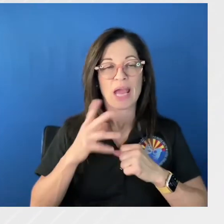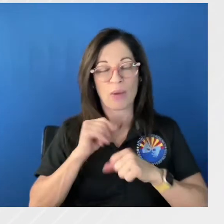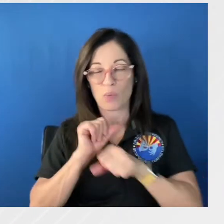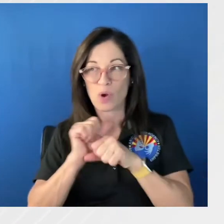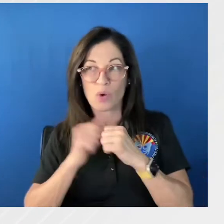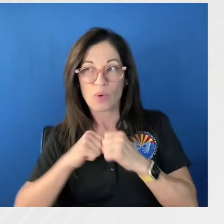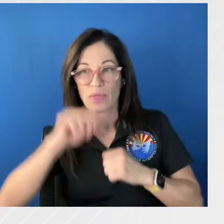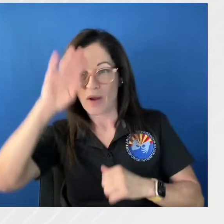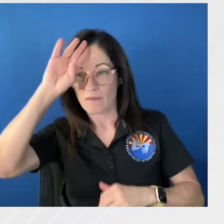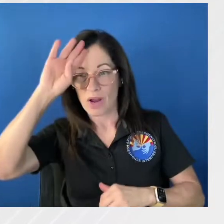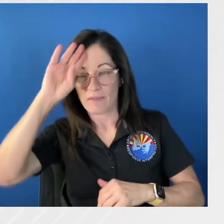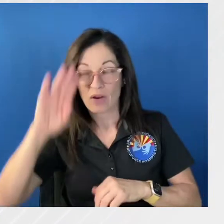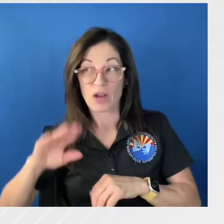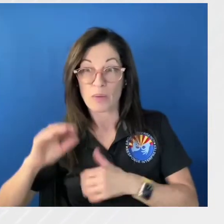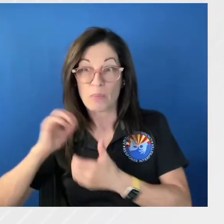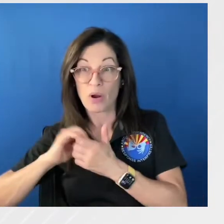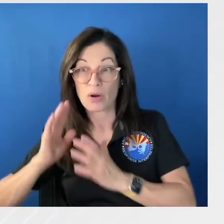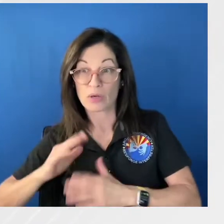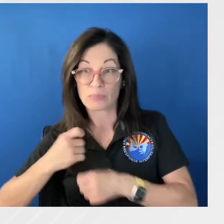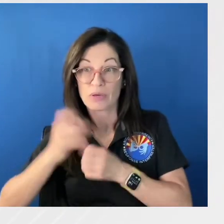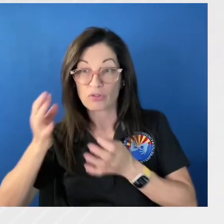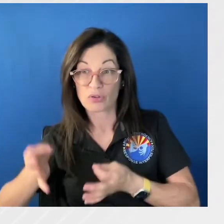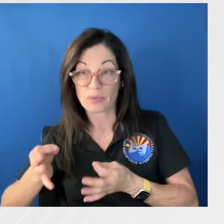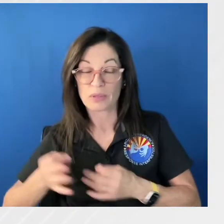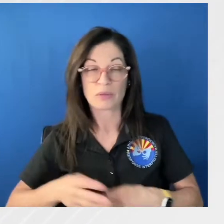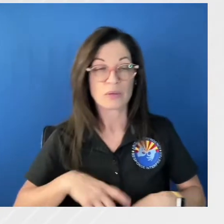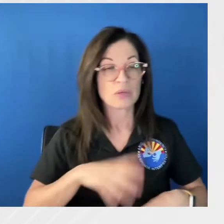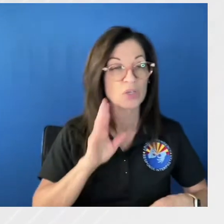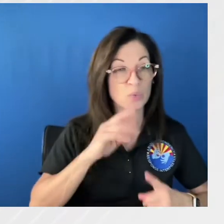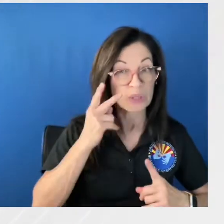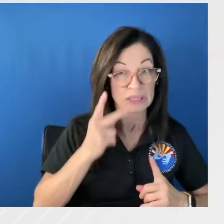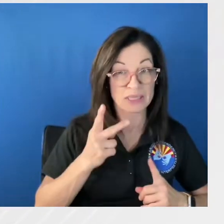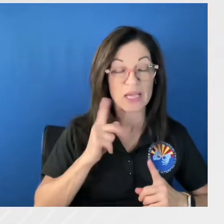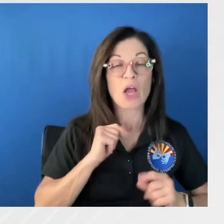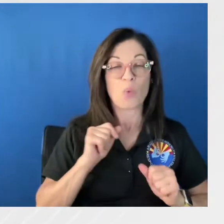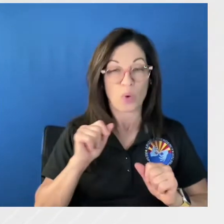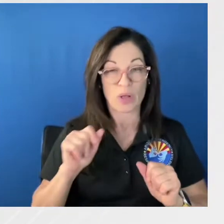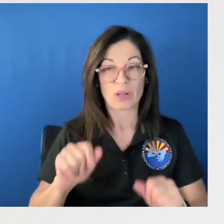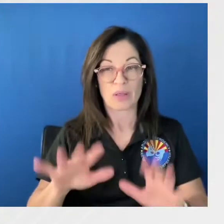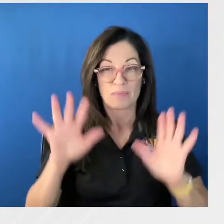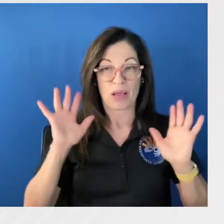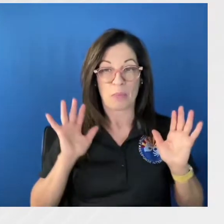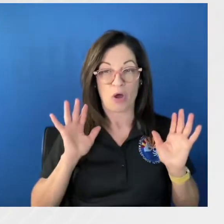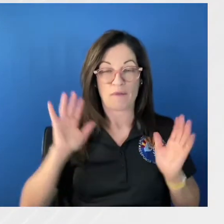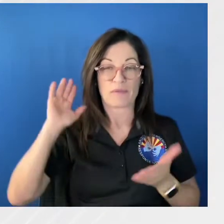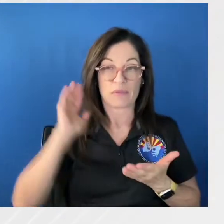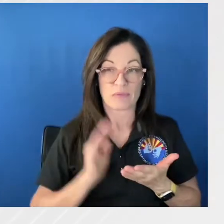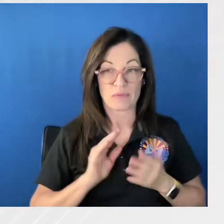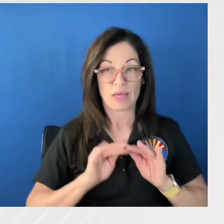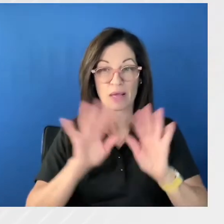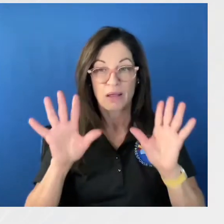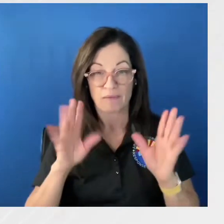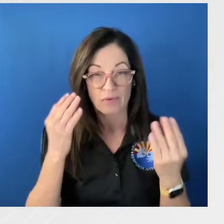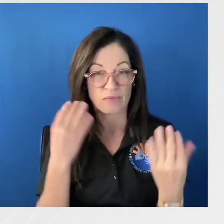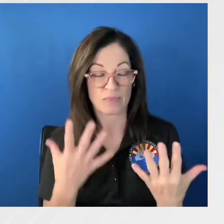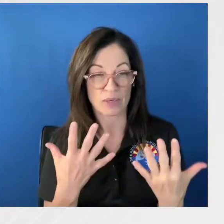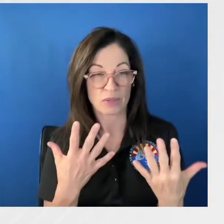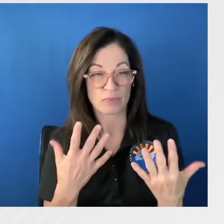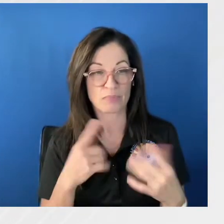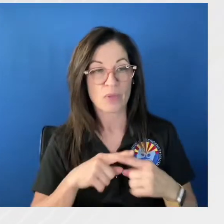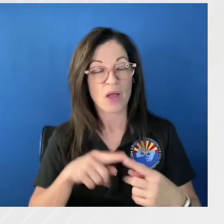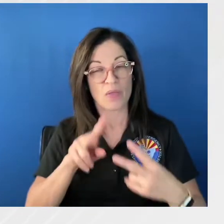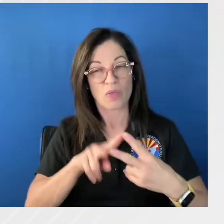partners and make those determinations. And you will see in a short period of time, we'll back those off and clarify the information. But those two